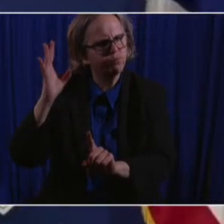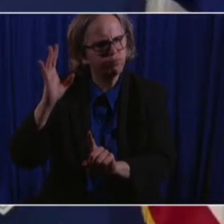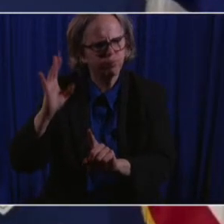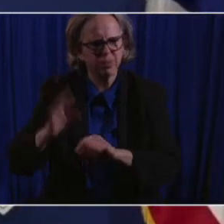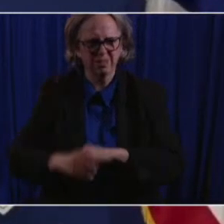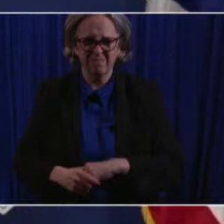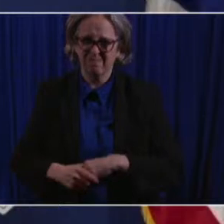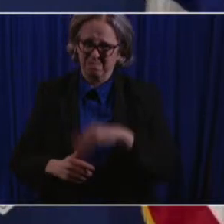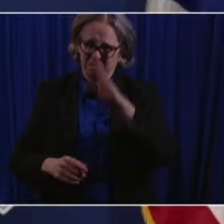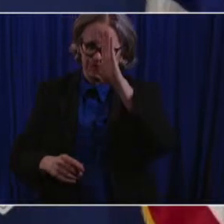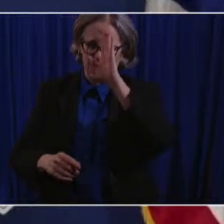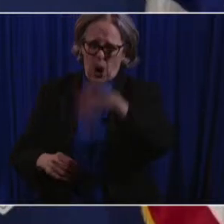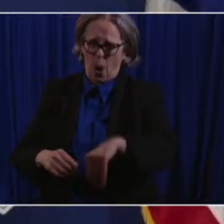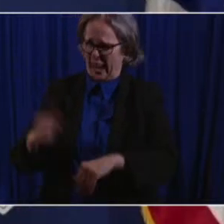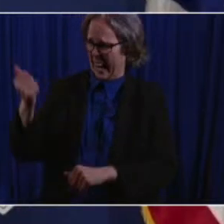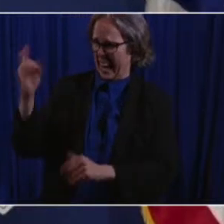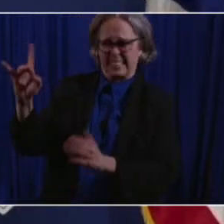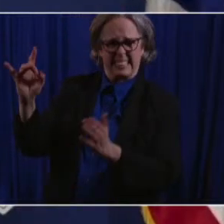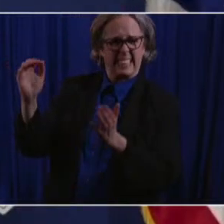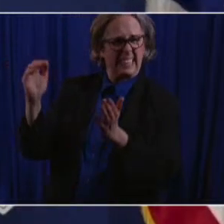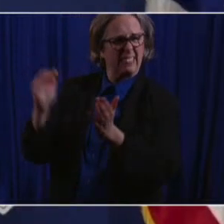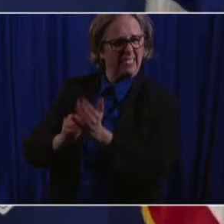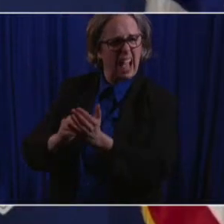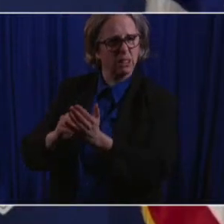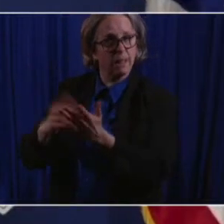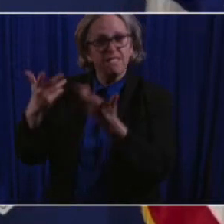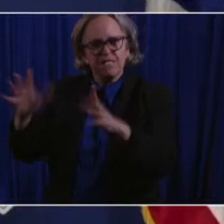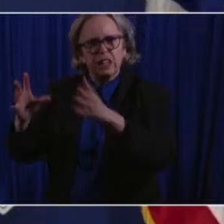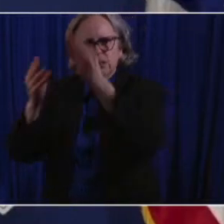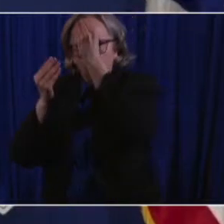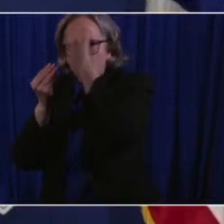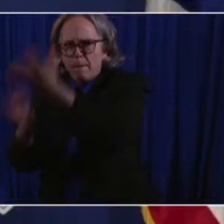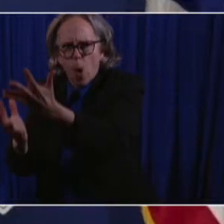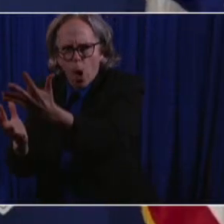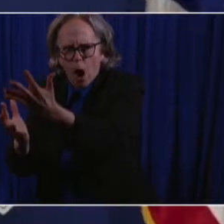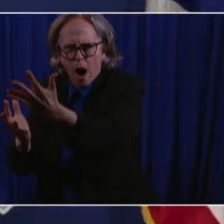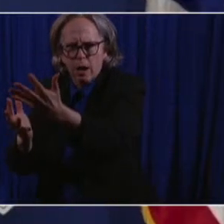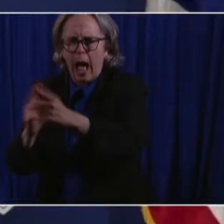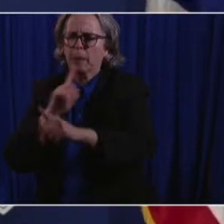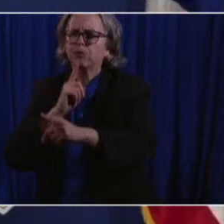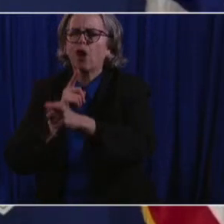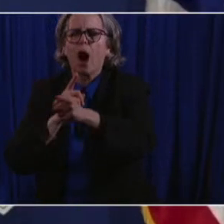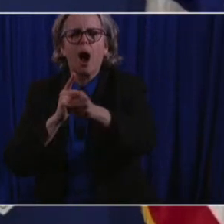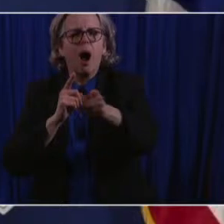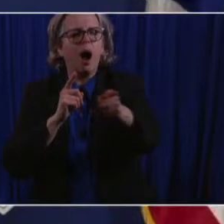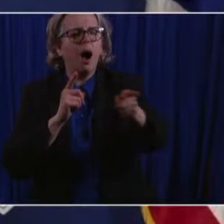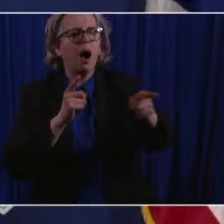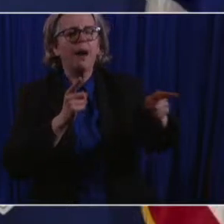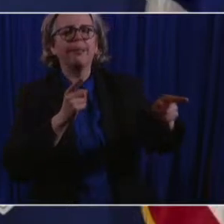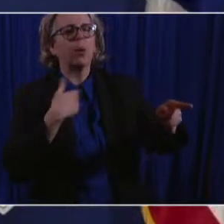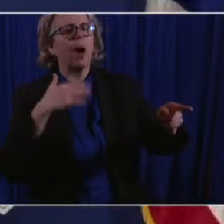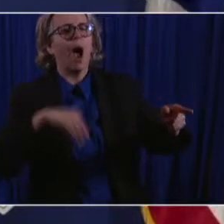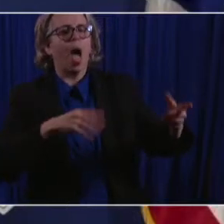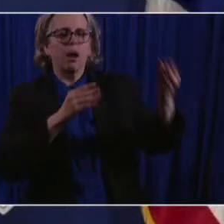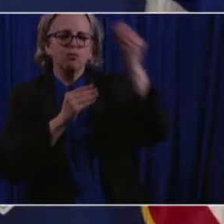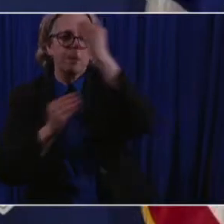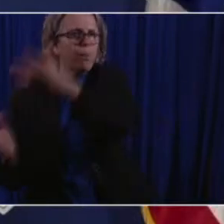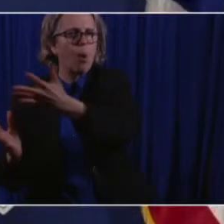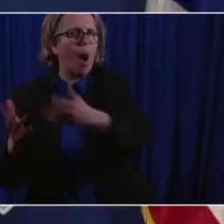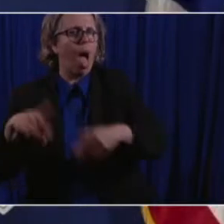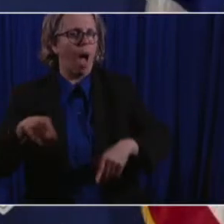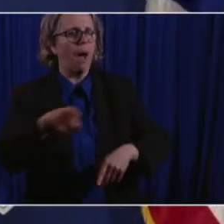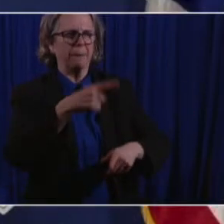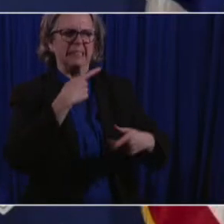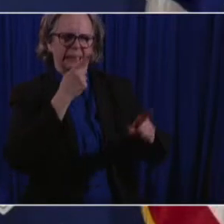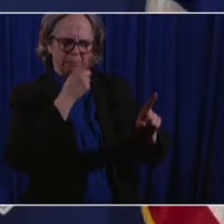cases of child abuse that were not caught last year when kids were not in school. Our teachers many times are the ones who will report